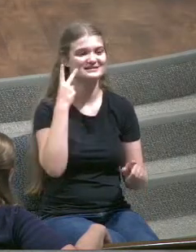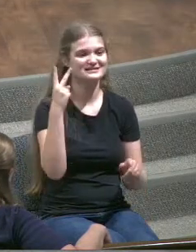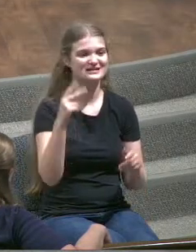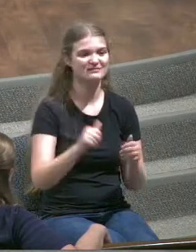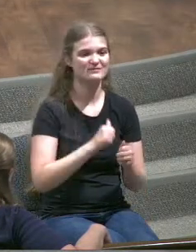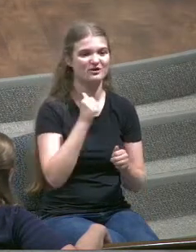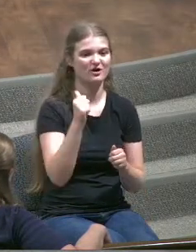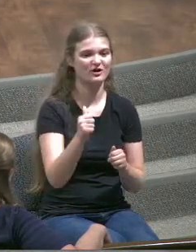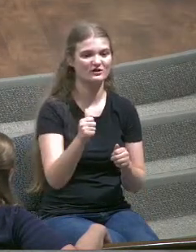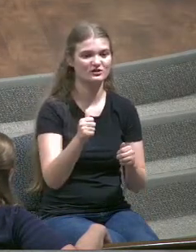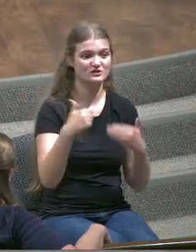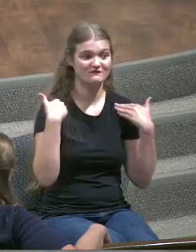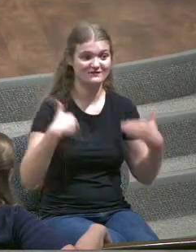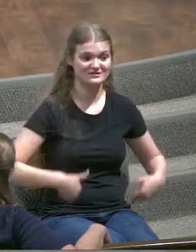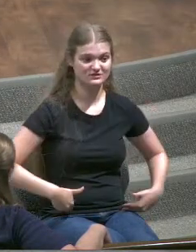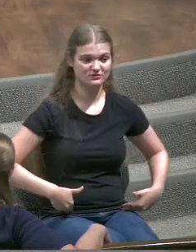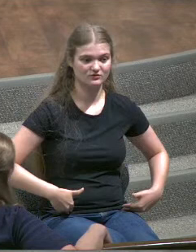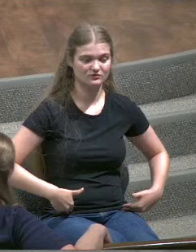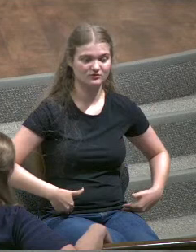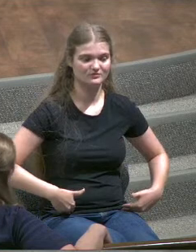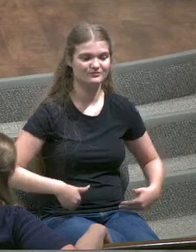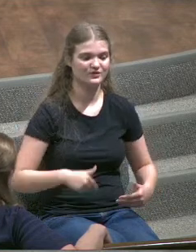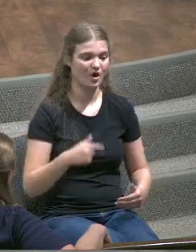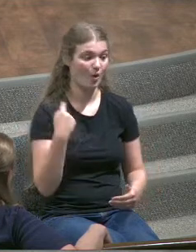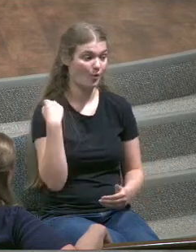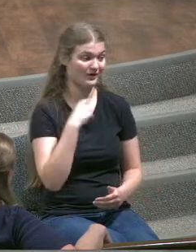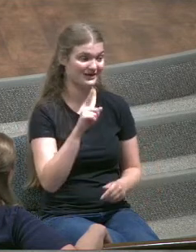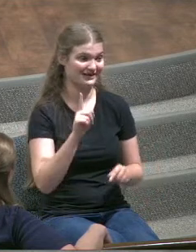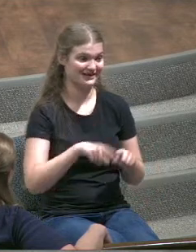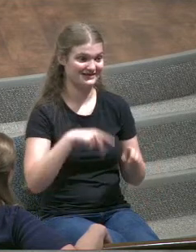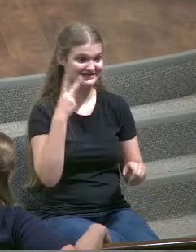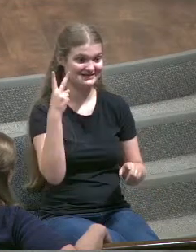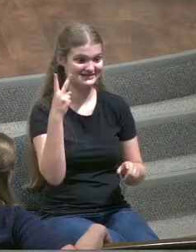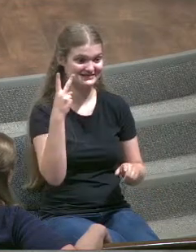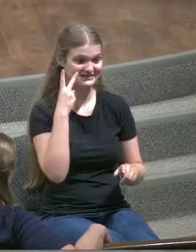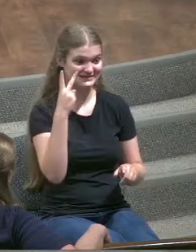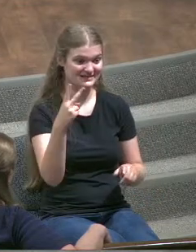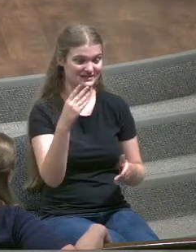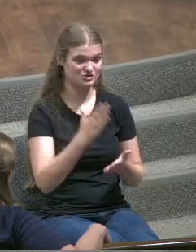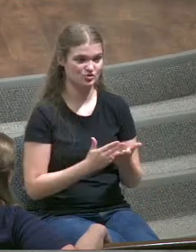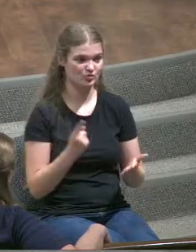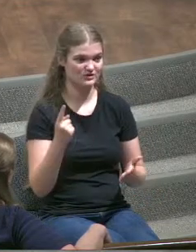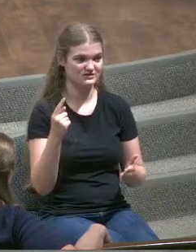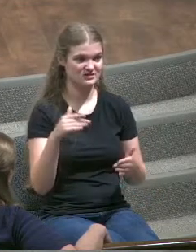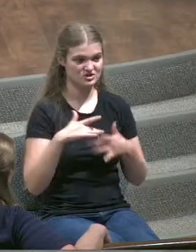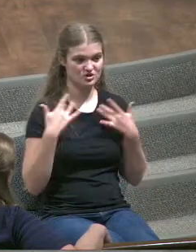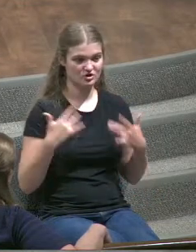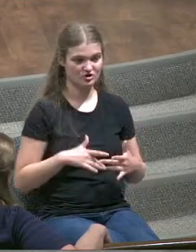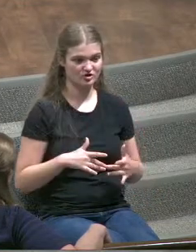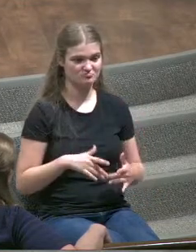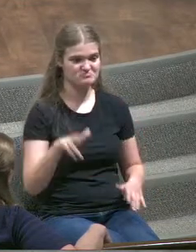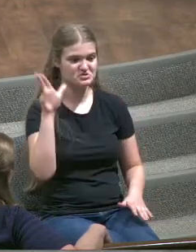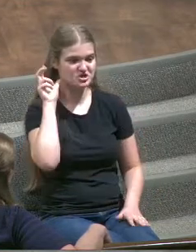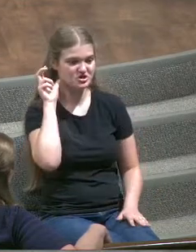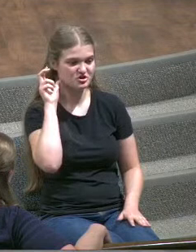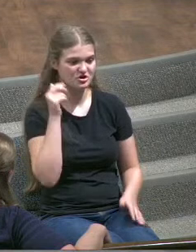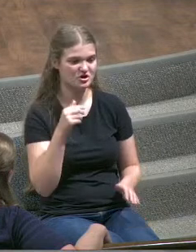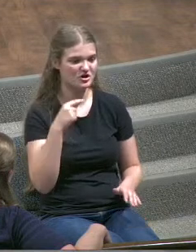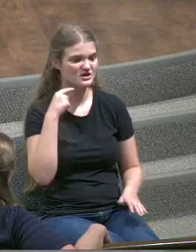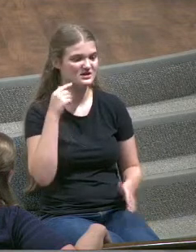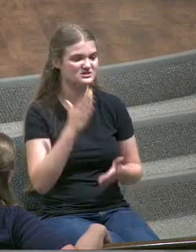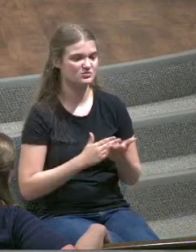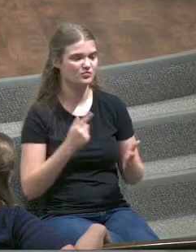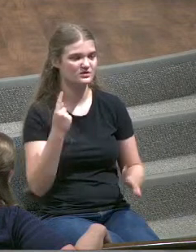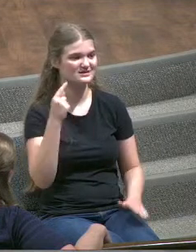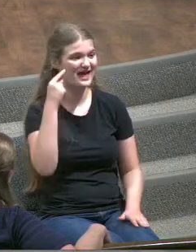idea what we can't see what's on someone's heart. We can't hear what's in someone's mind. We have no way to